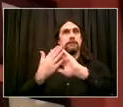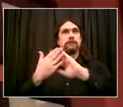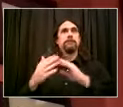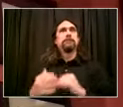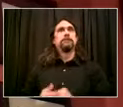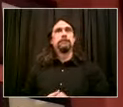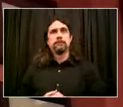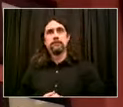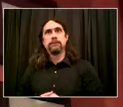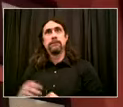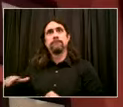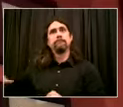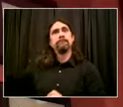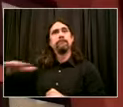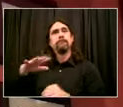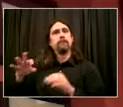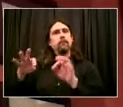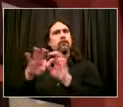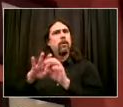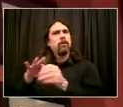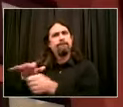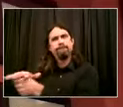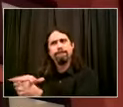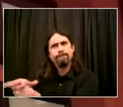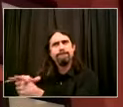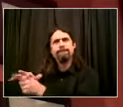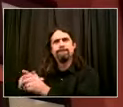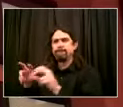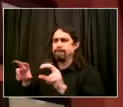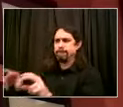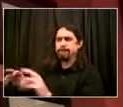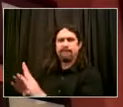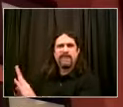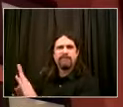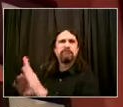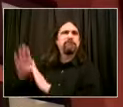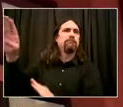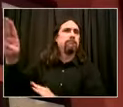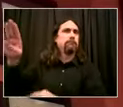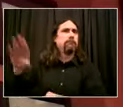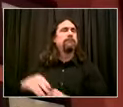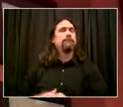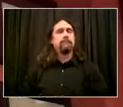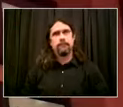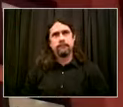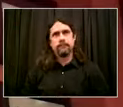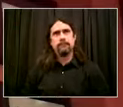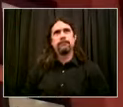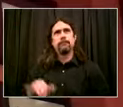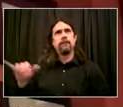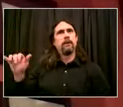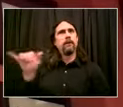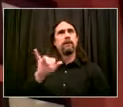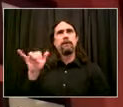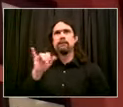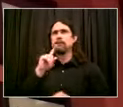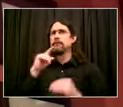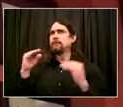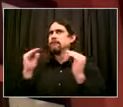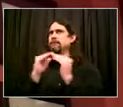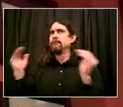redevelopment program that was put on par by Governor Cuomo, and we need to get that straight. We've been talking